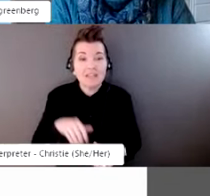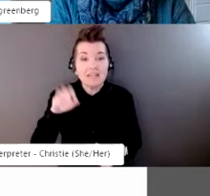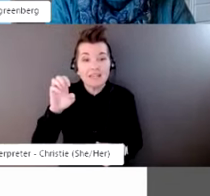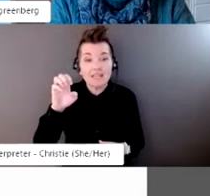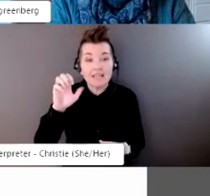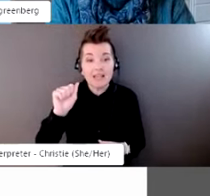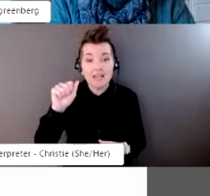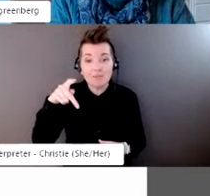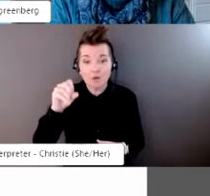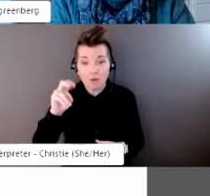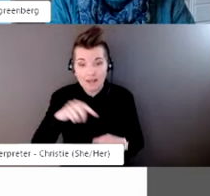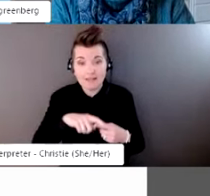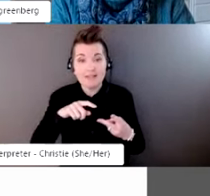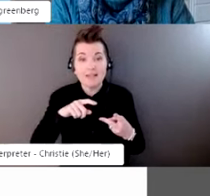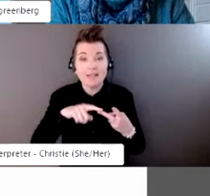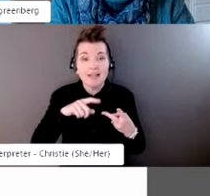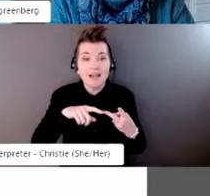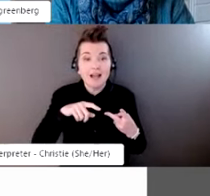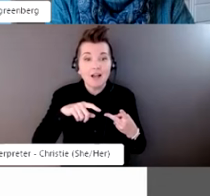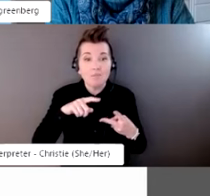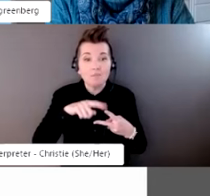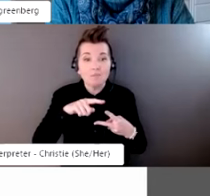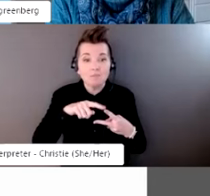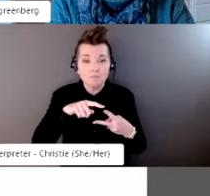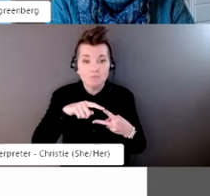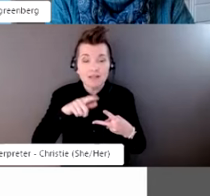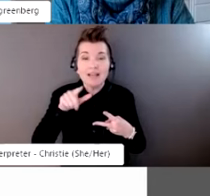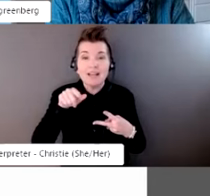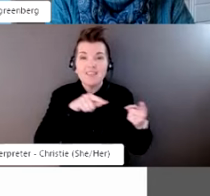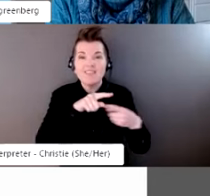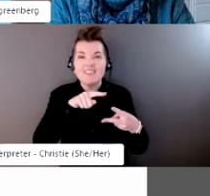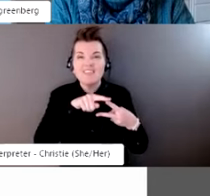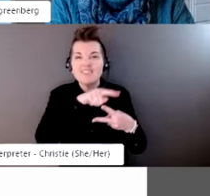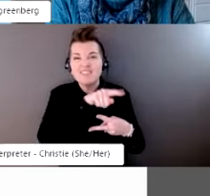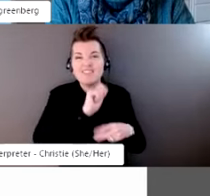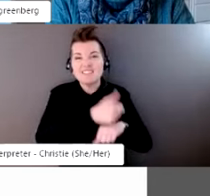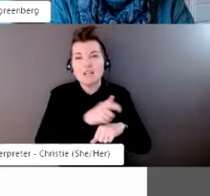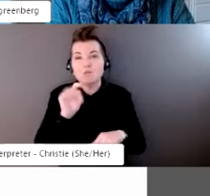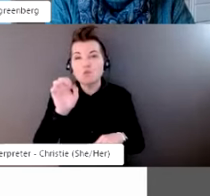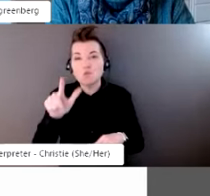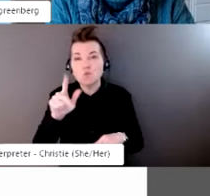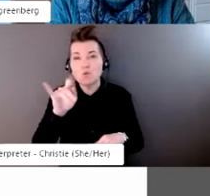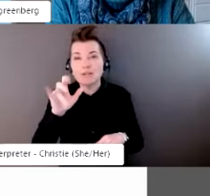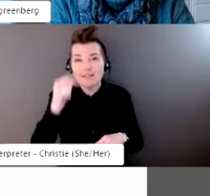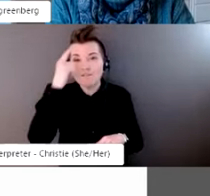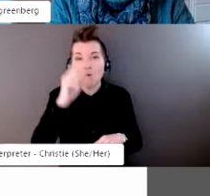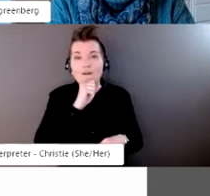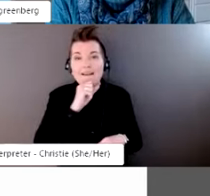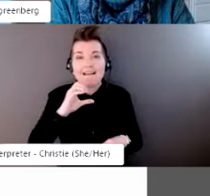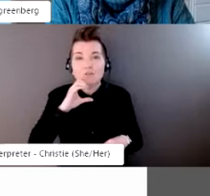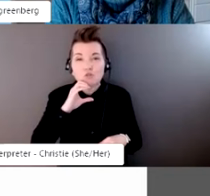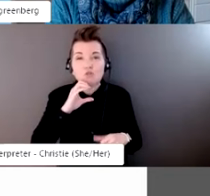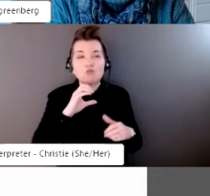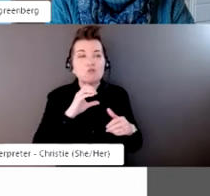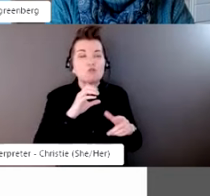leading the role in developing a toolkit on the development of elder abuse networks. There's a toolkit that's come out. So on